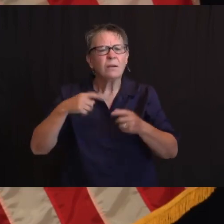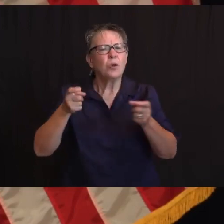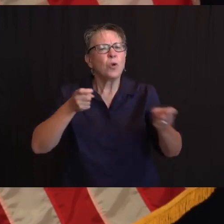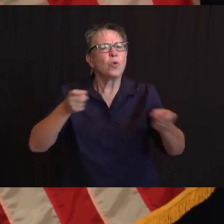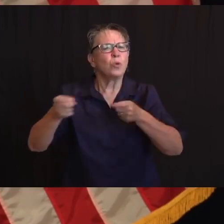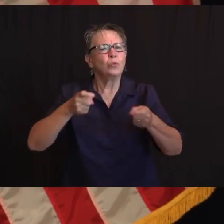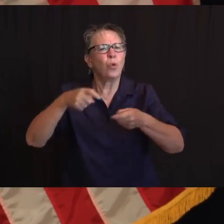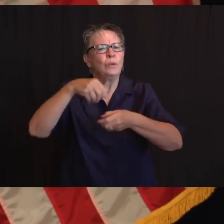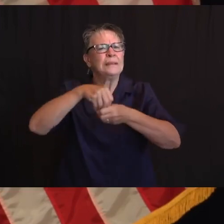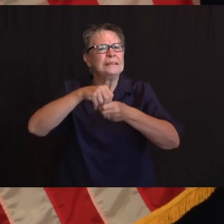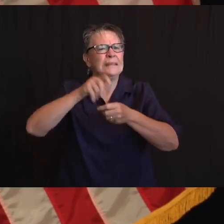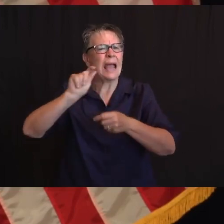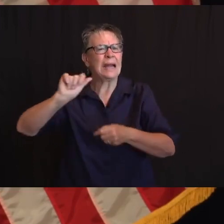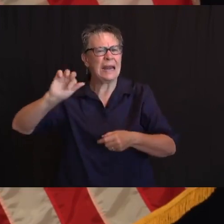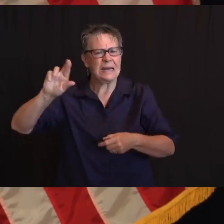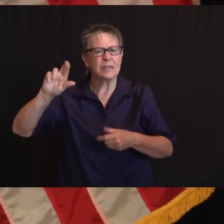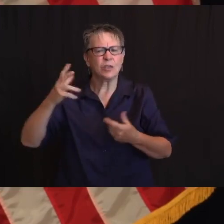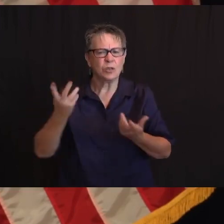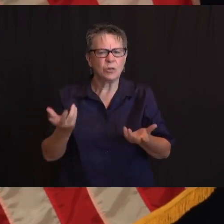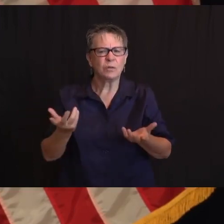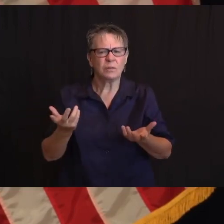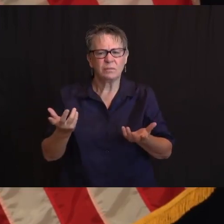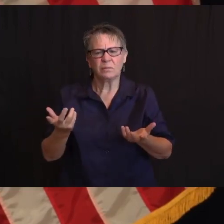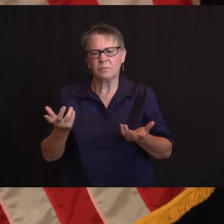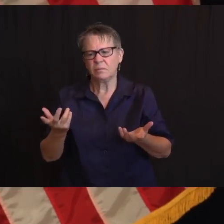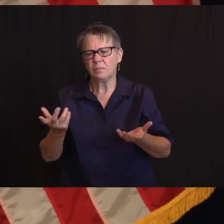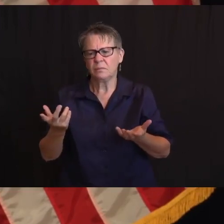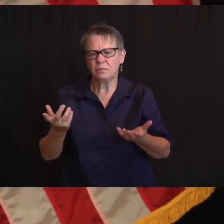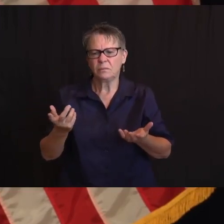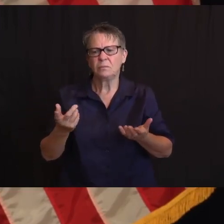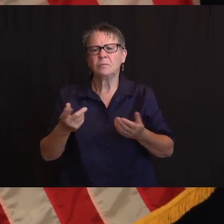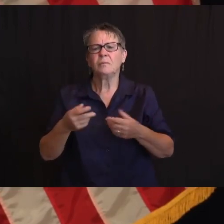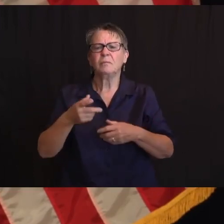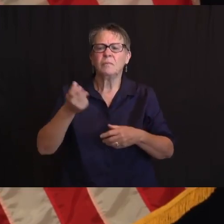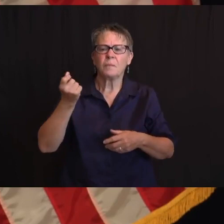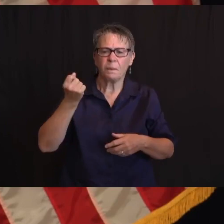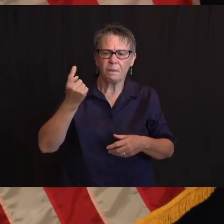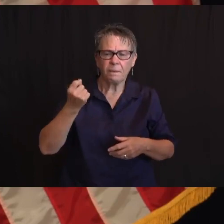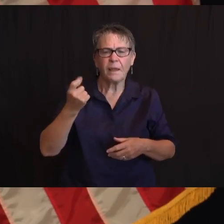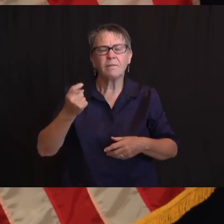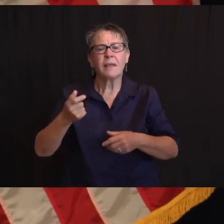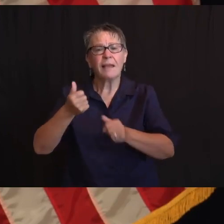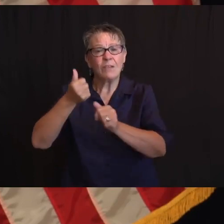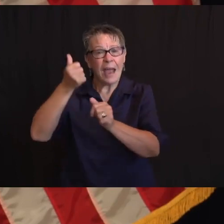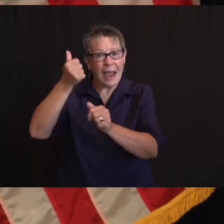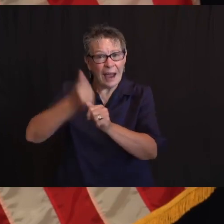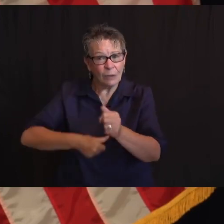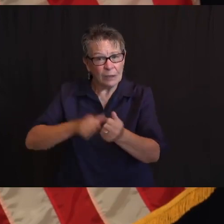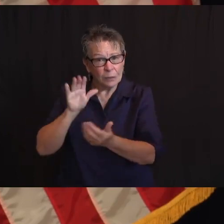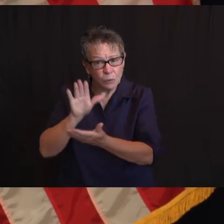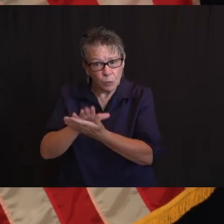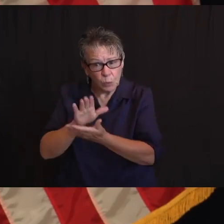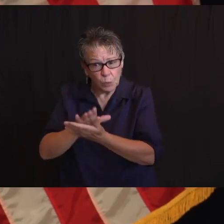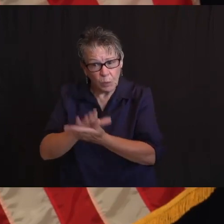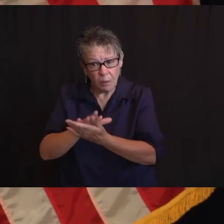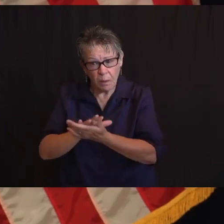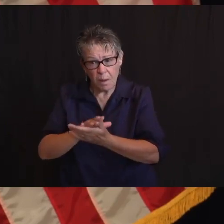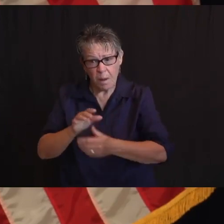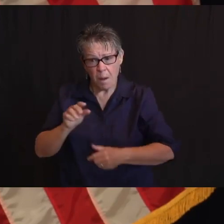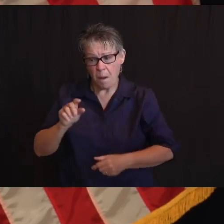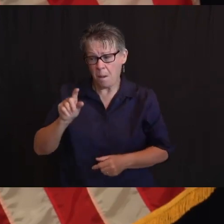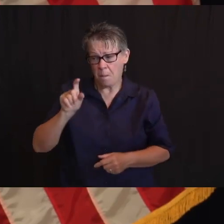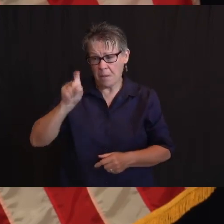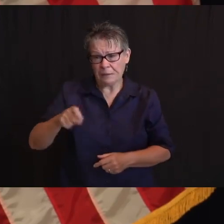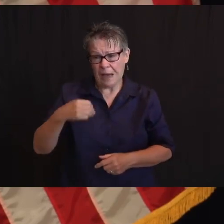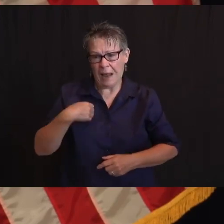that for every school district that there should be a designated person who is responsible for indoor air quality,